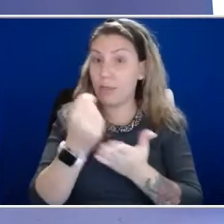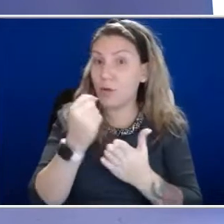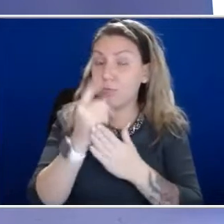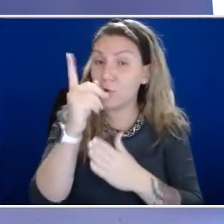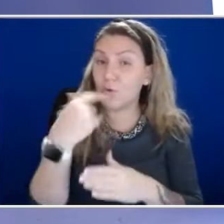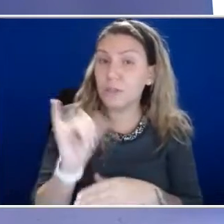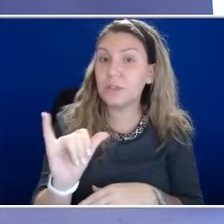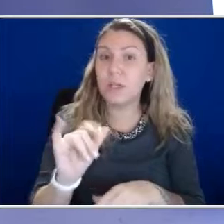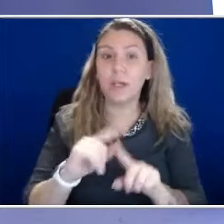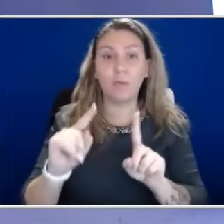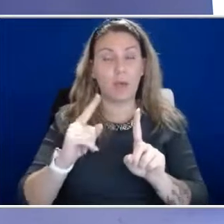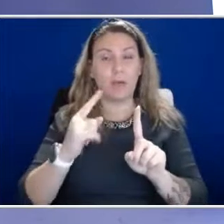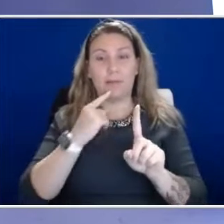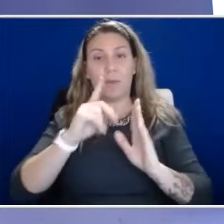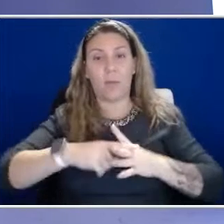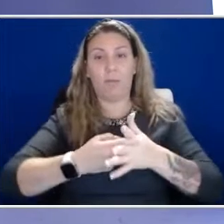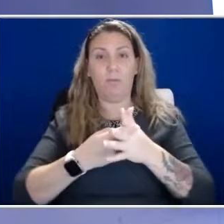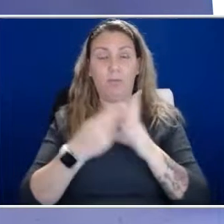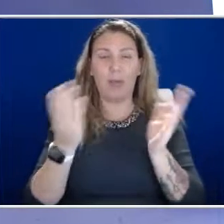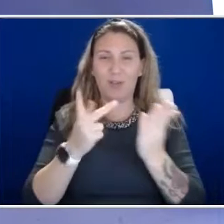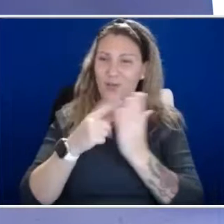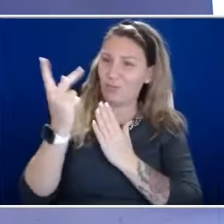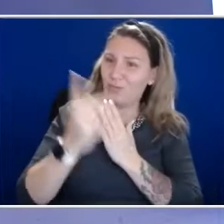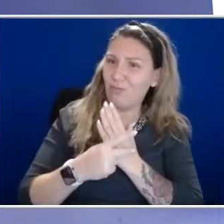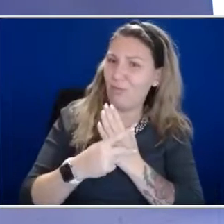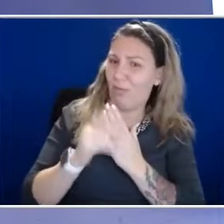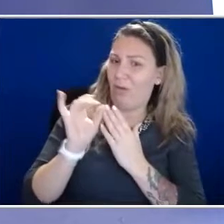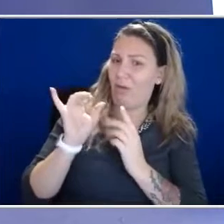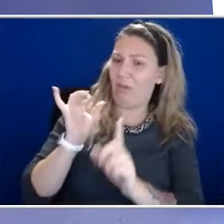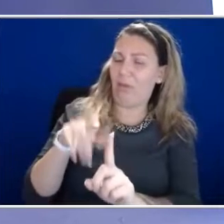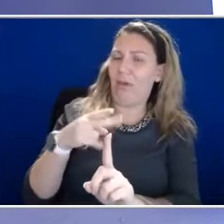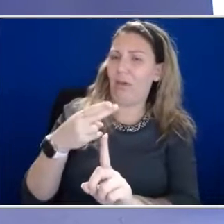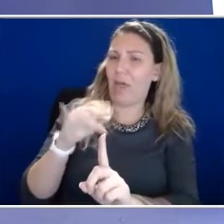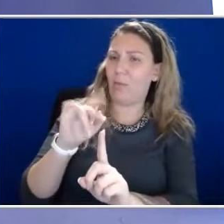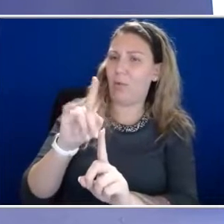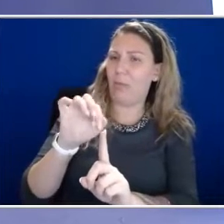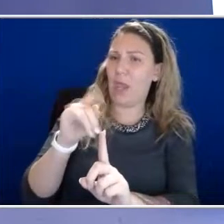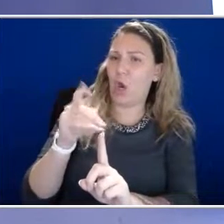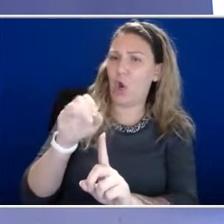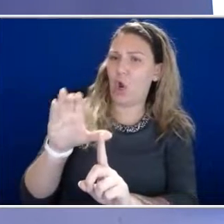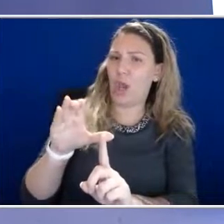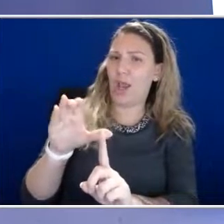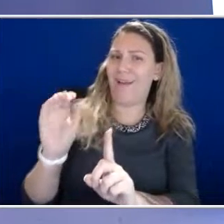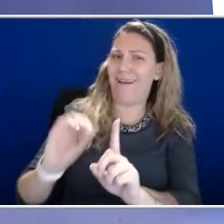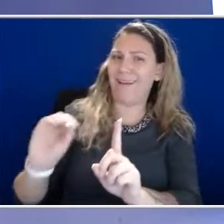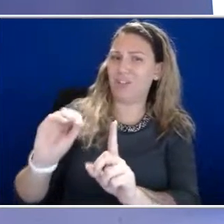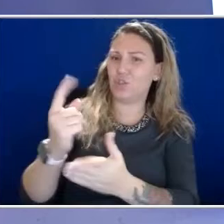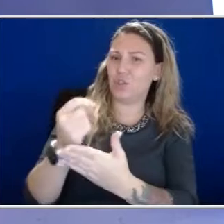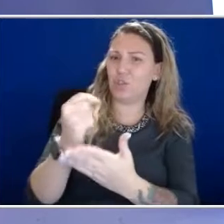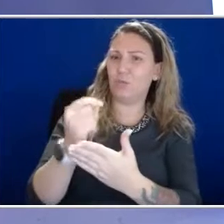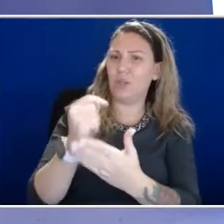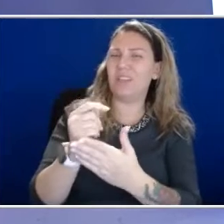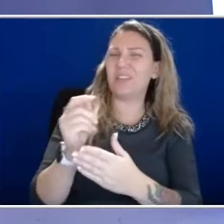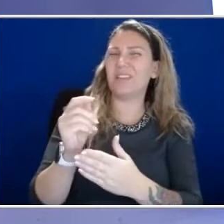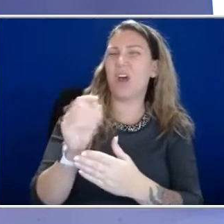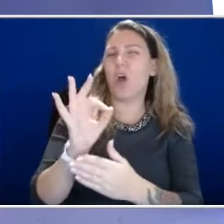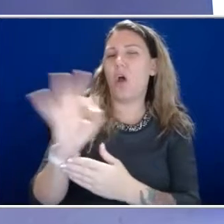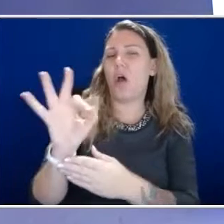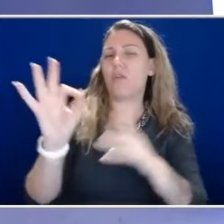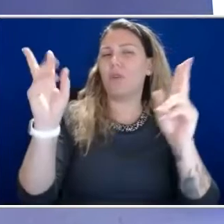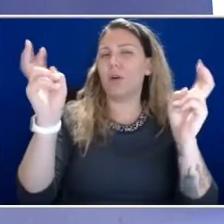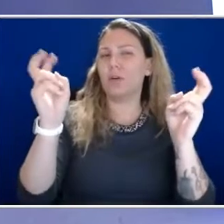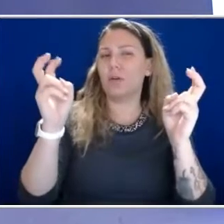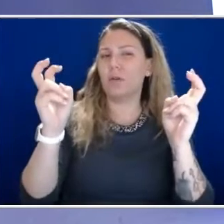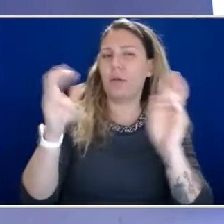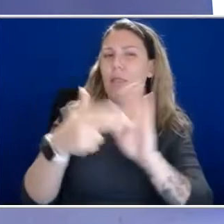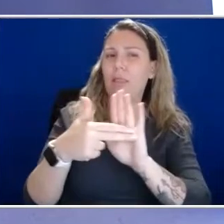beginning here at the program that hyperbaric oxygen therapy is off-label use. What do we mean by off-label use in